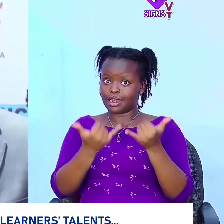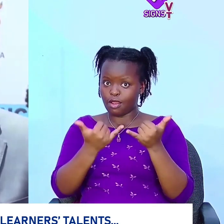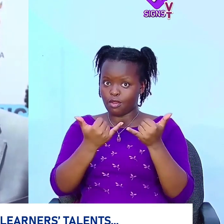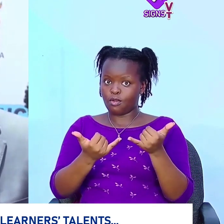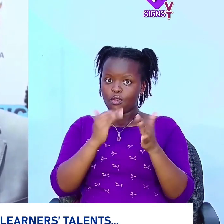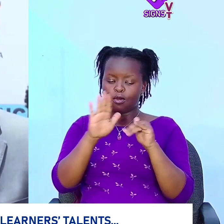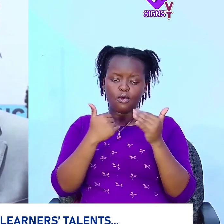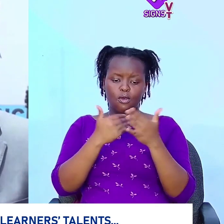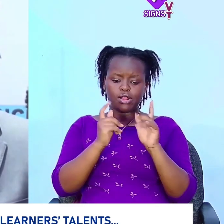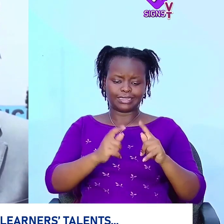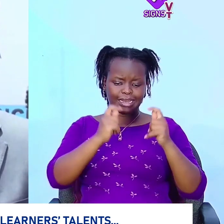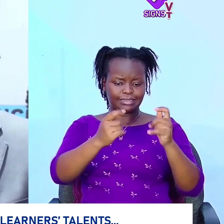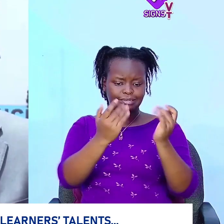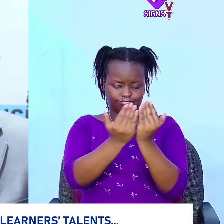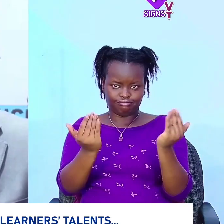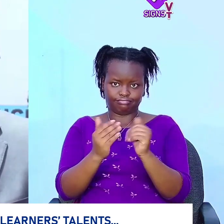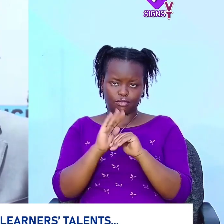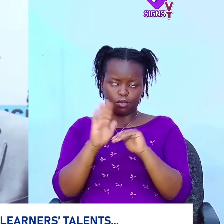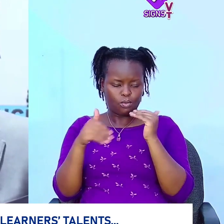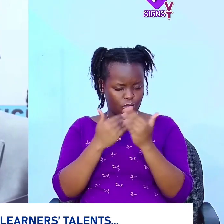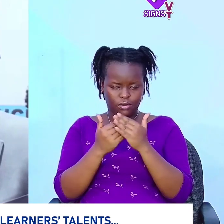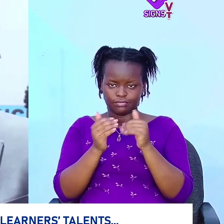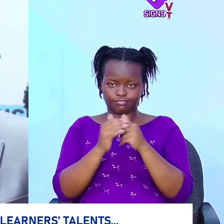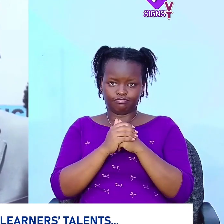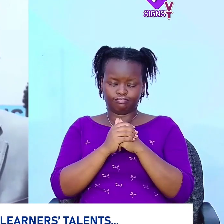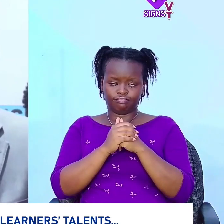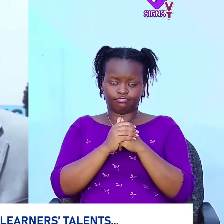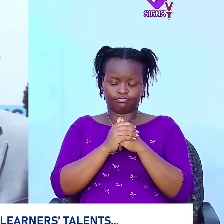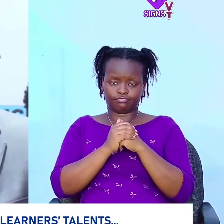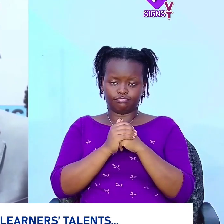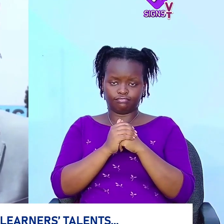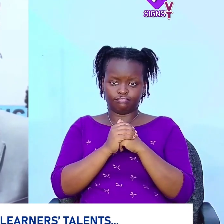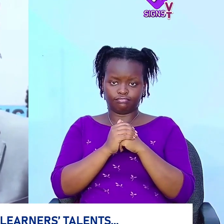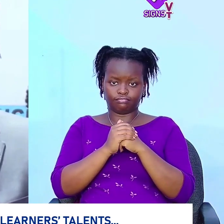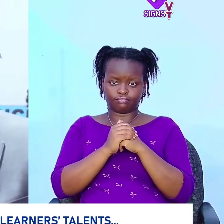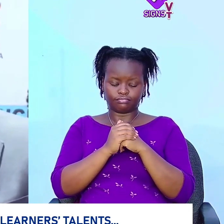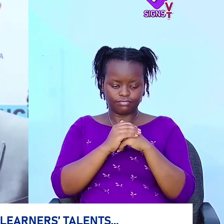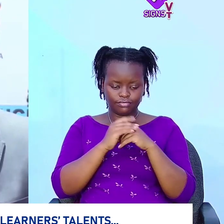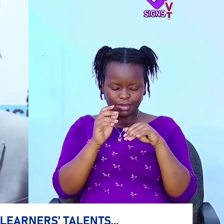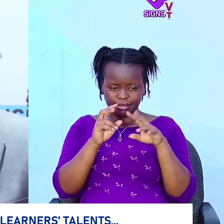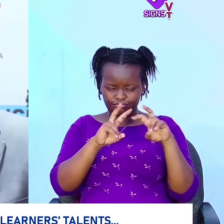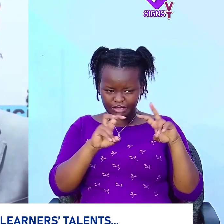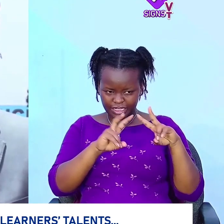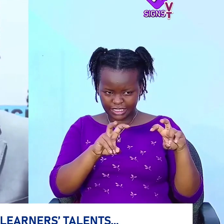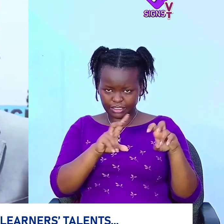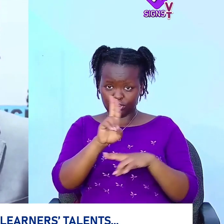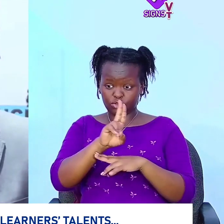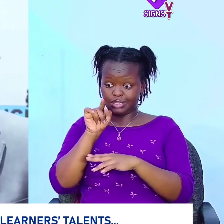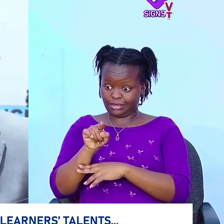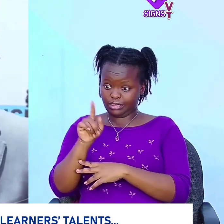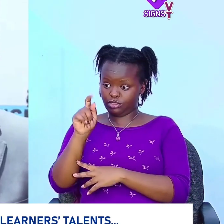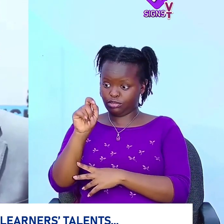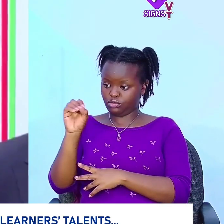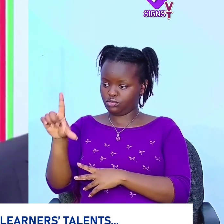children, all talented children will be assessed using this tool to